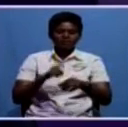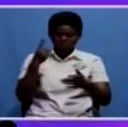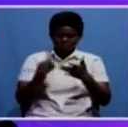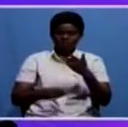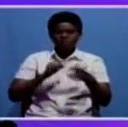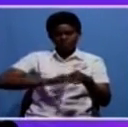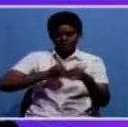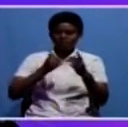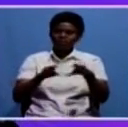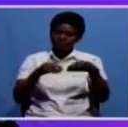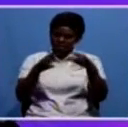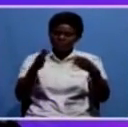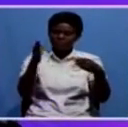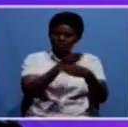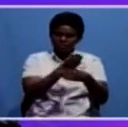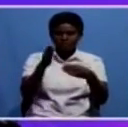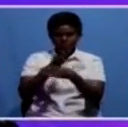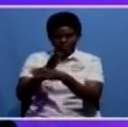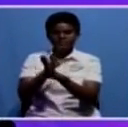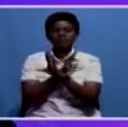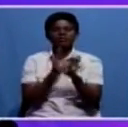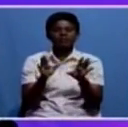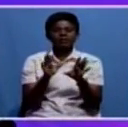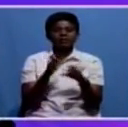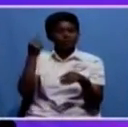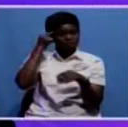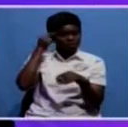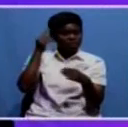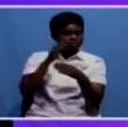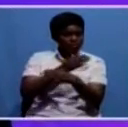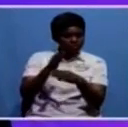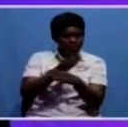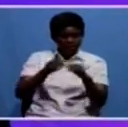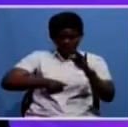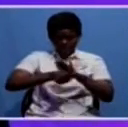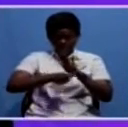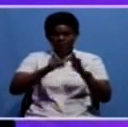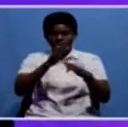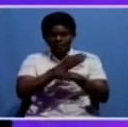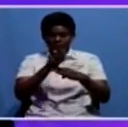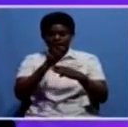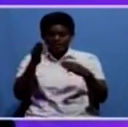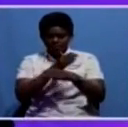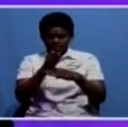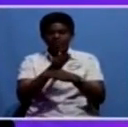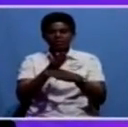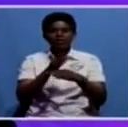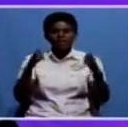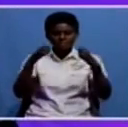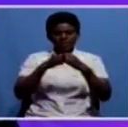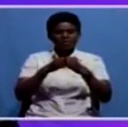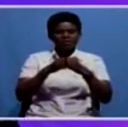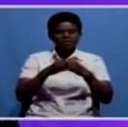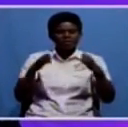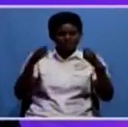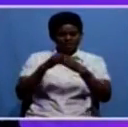should give businesses to Zambians, whether it's government business, it's private business, it's business in the banks. Why would banks